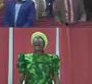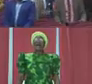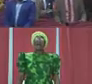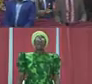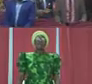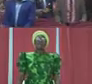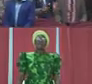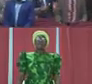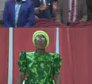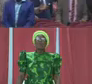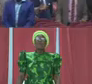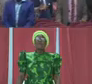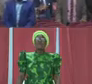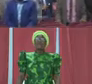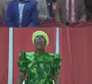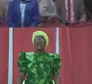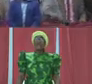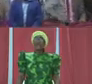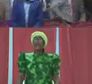supernatural grace.